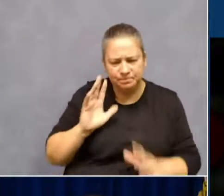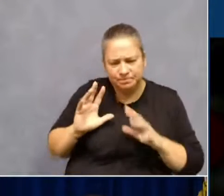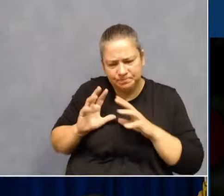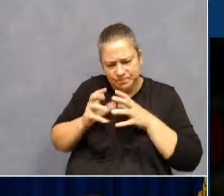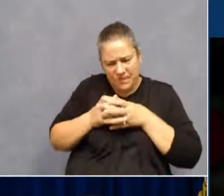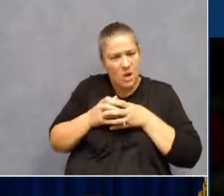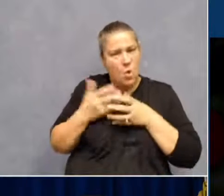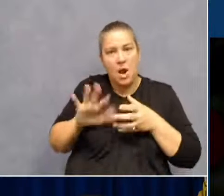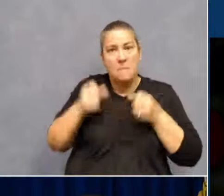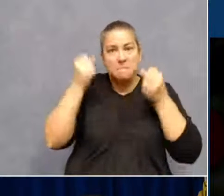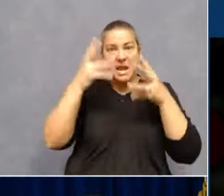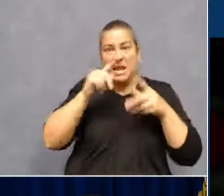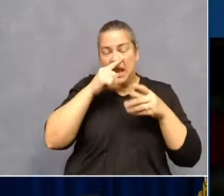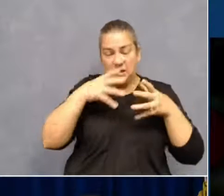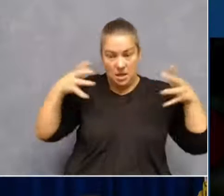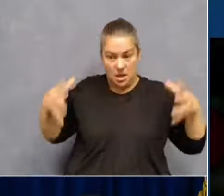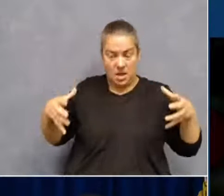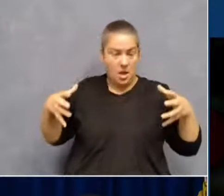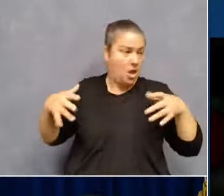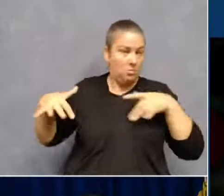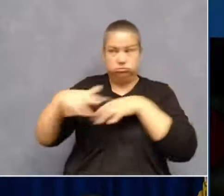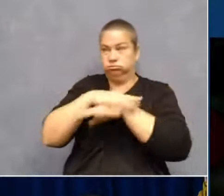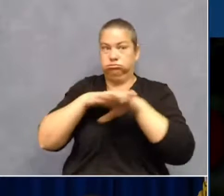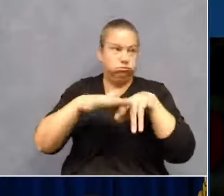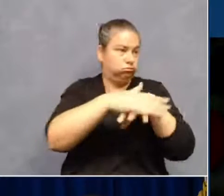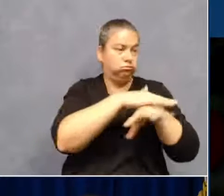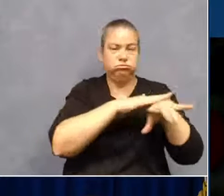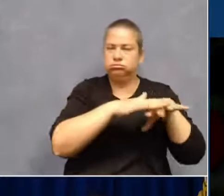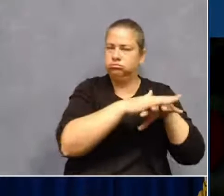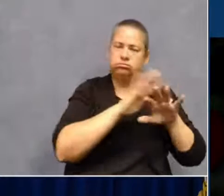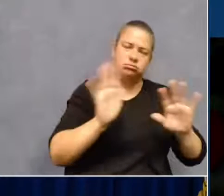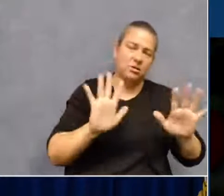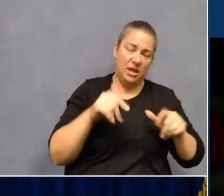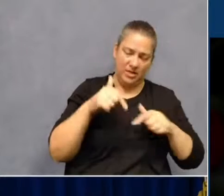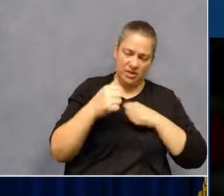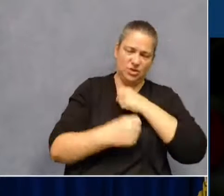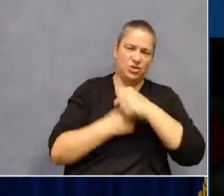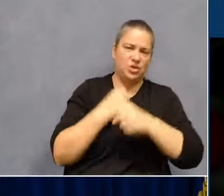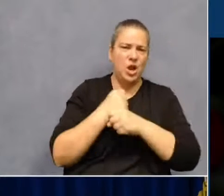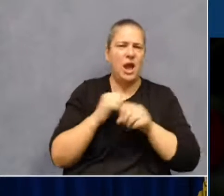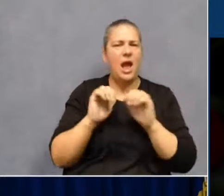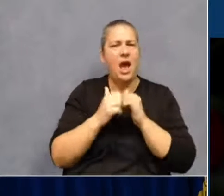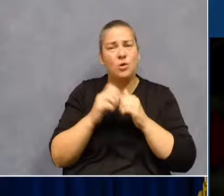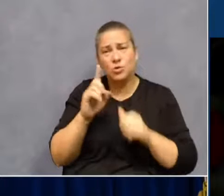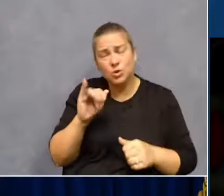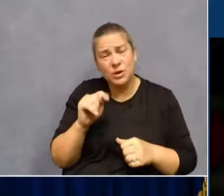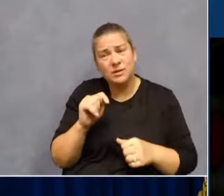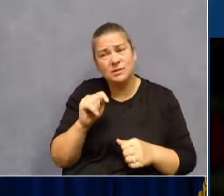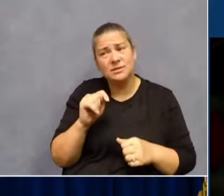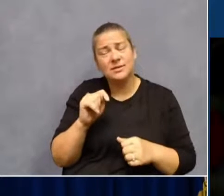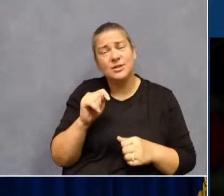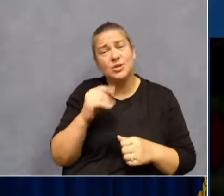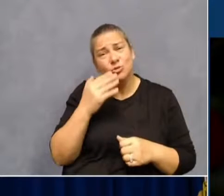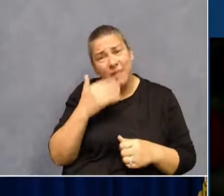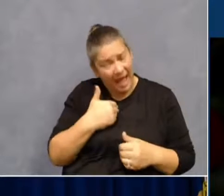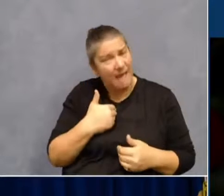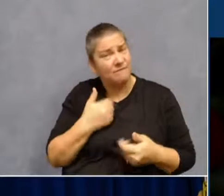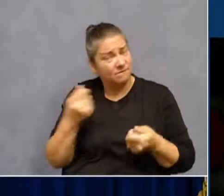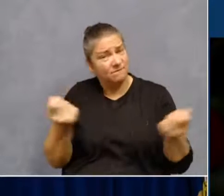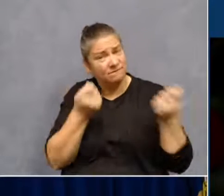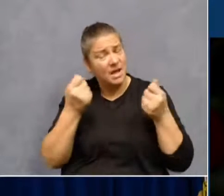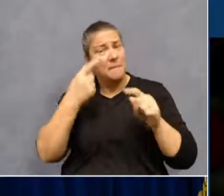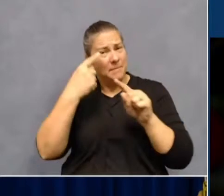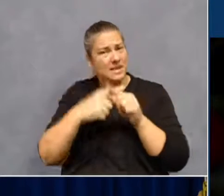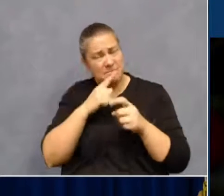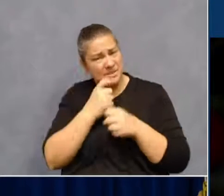kids running around. It's a way that we can get this done this year and also do it safely. So thanks to Brandon for